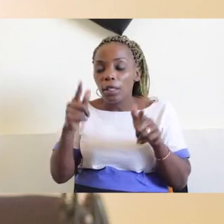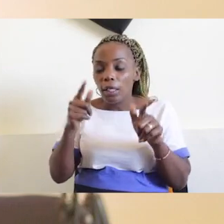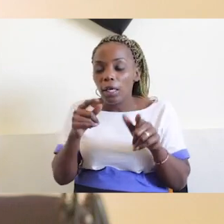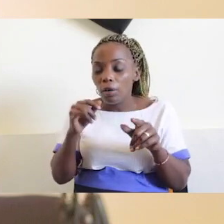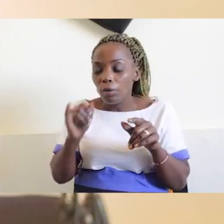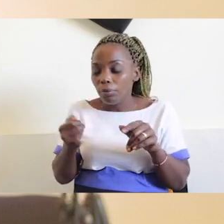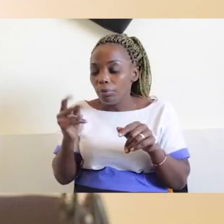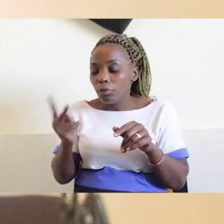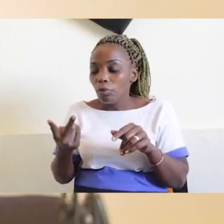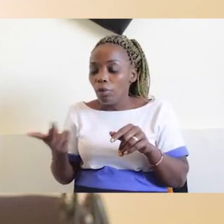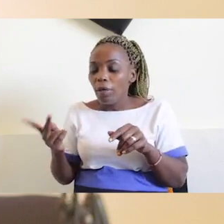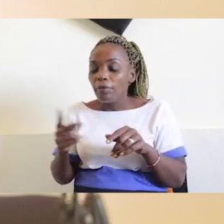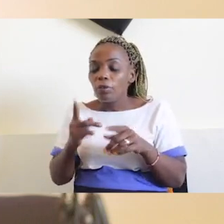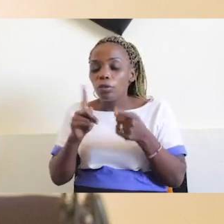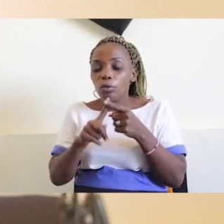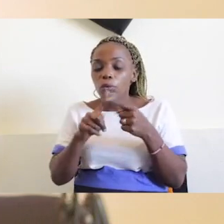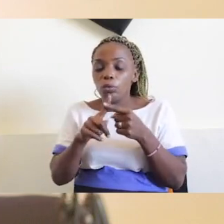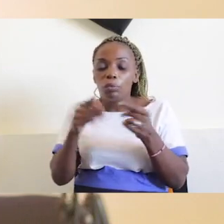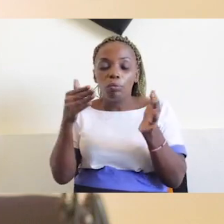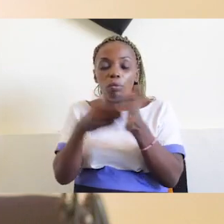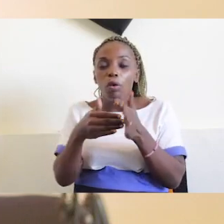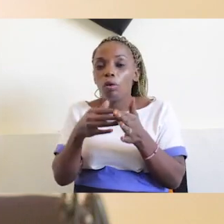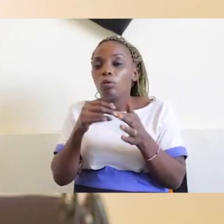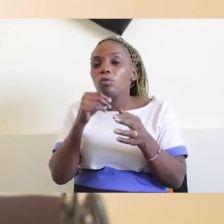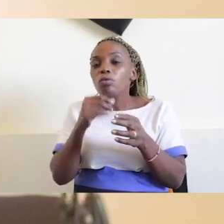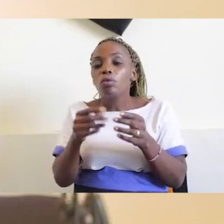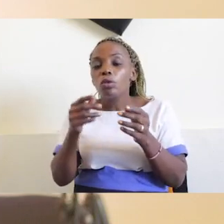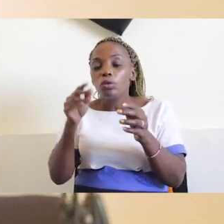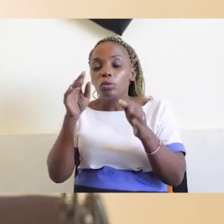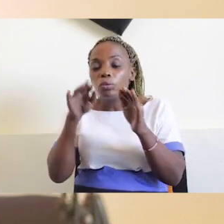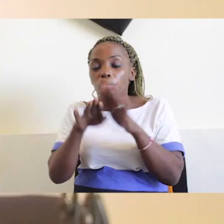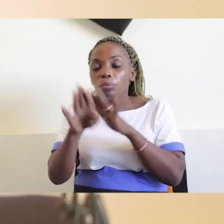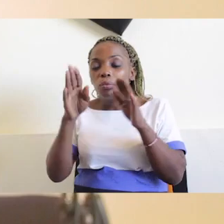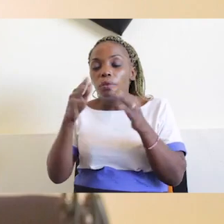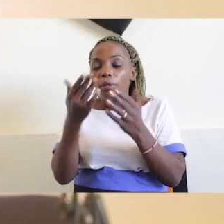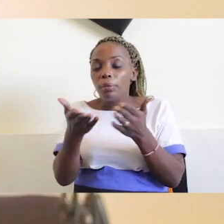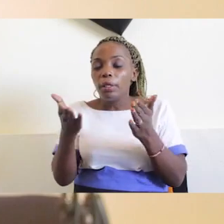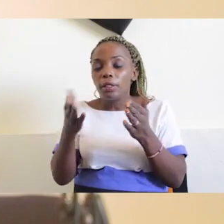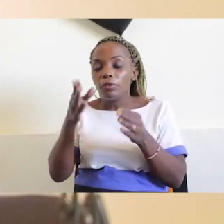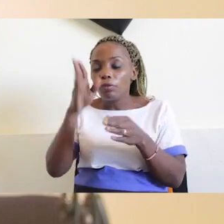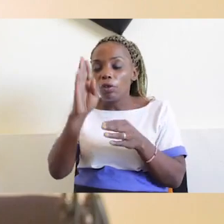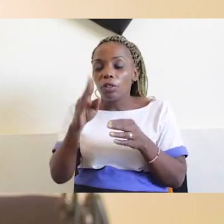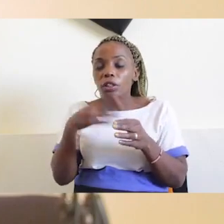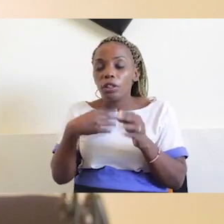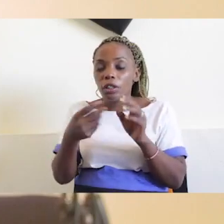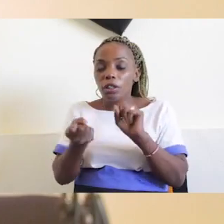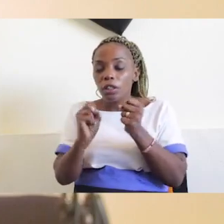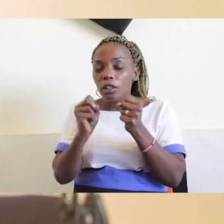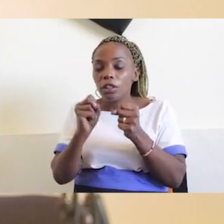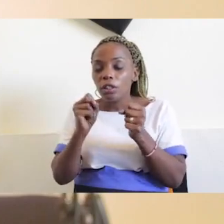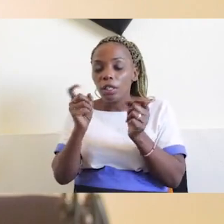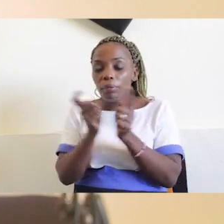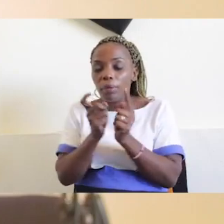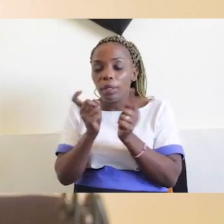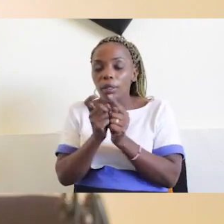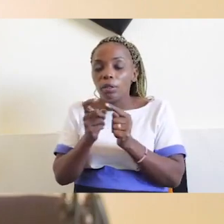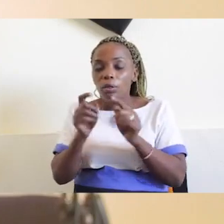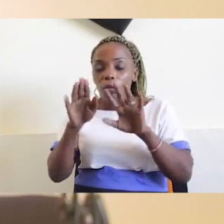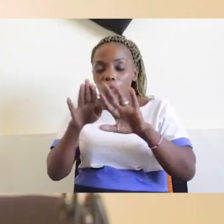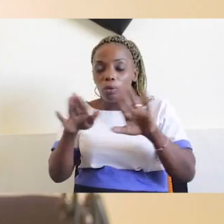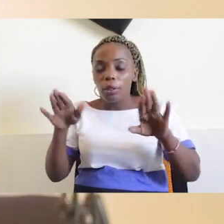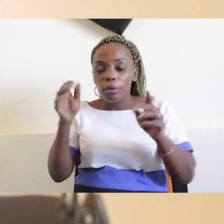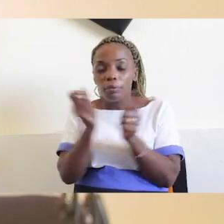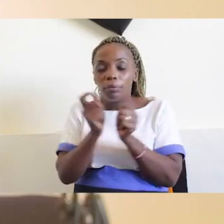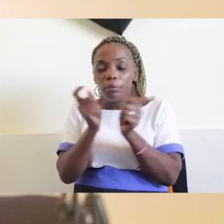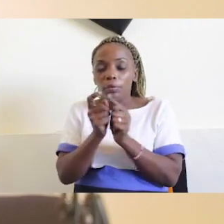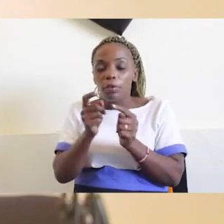to provoke her not to get into the presence of God. She turned her pain into a pursuit of God.